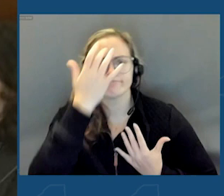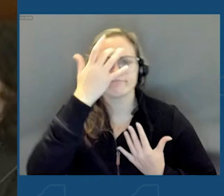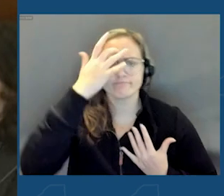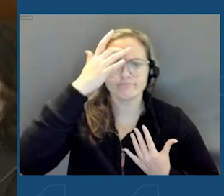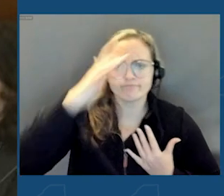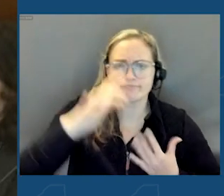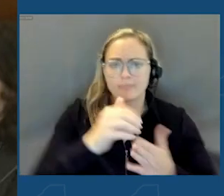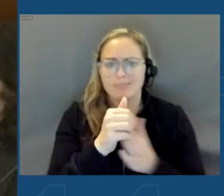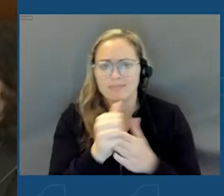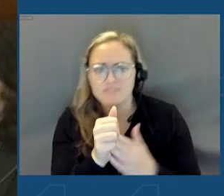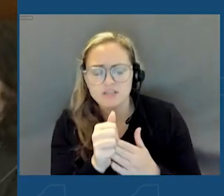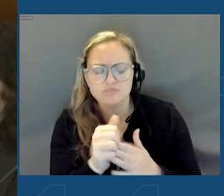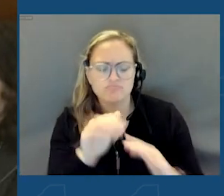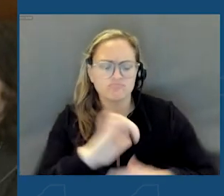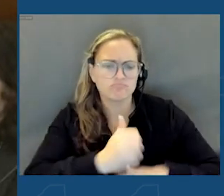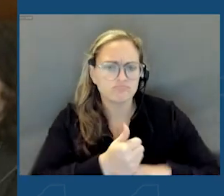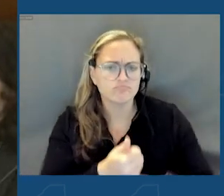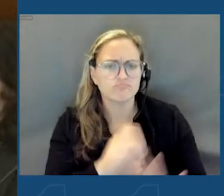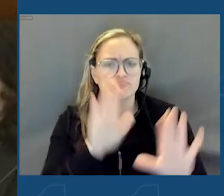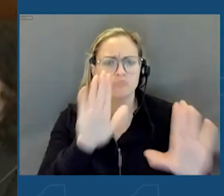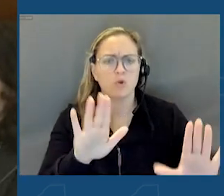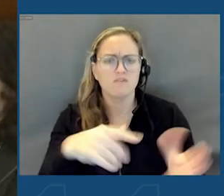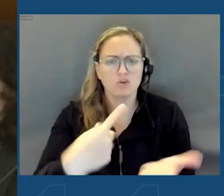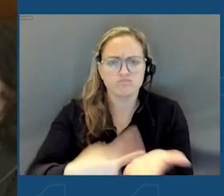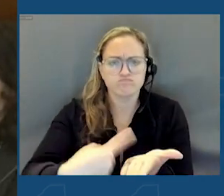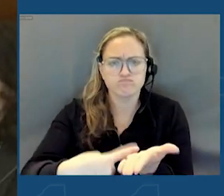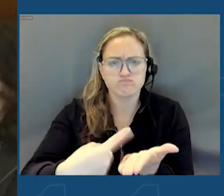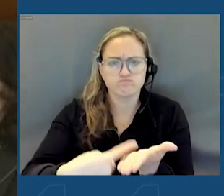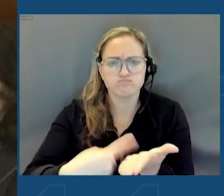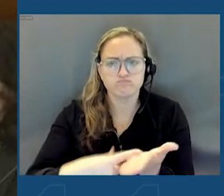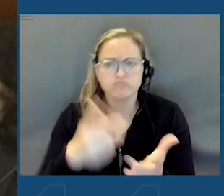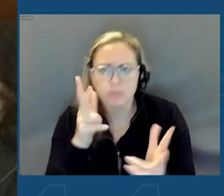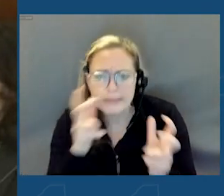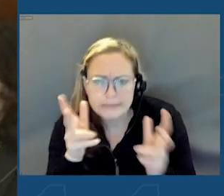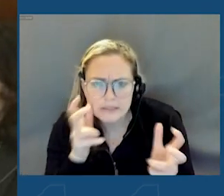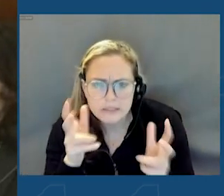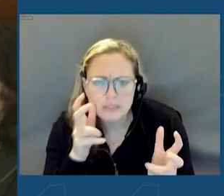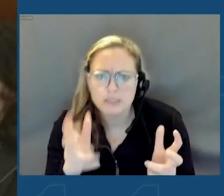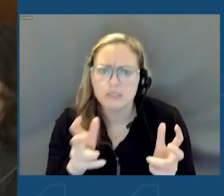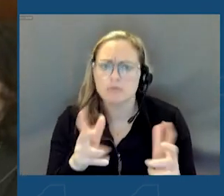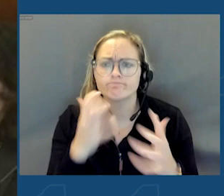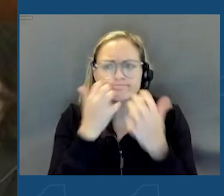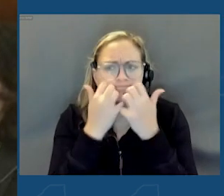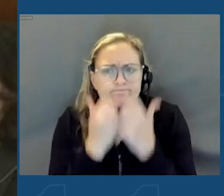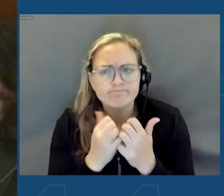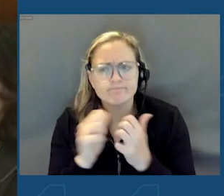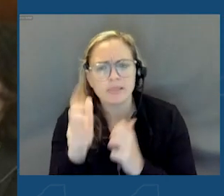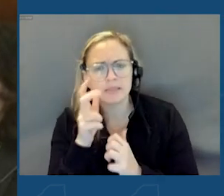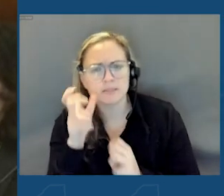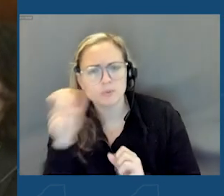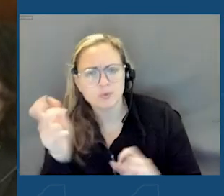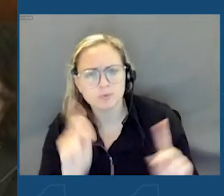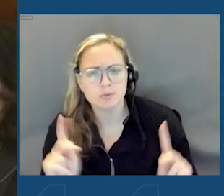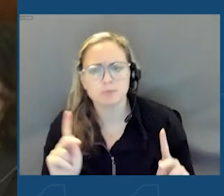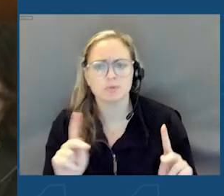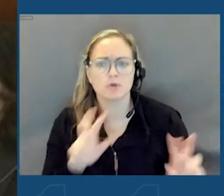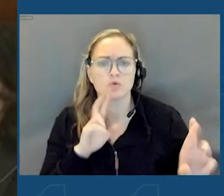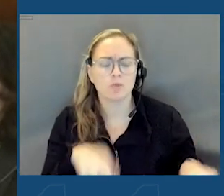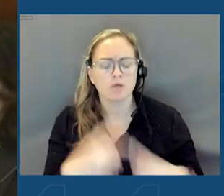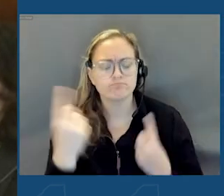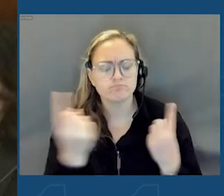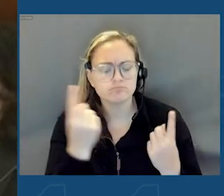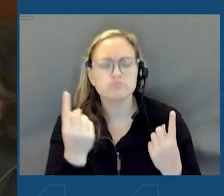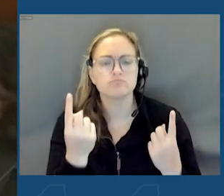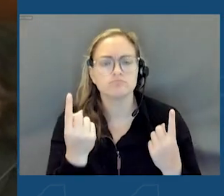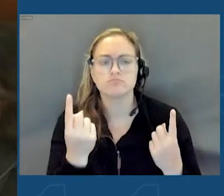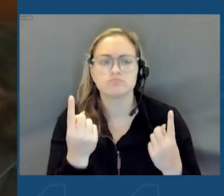She sets a wonderful tone for our discussions, listens carefully, values the ideas of others, and responds thoughtfully and in a way